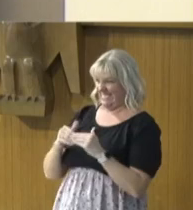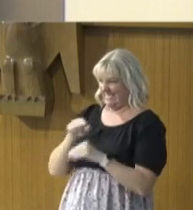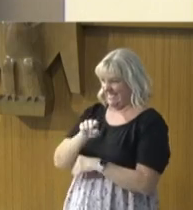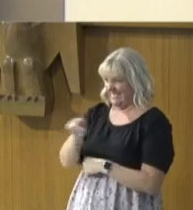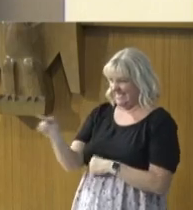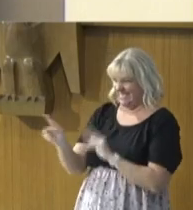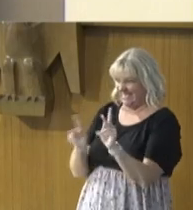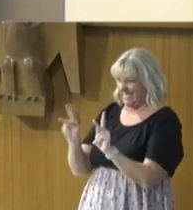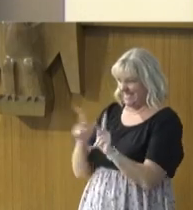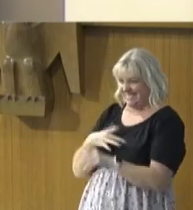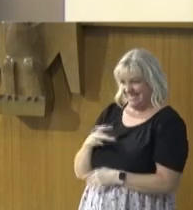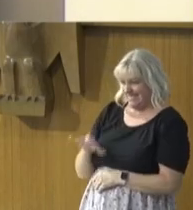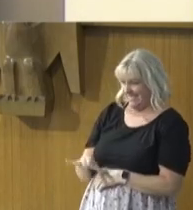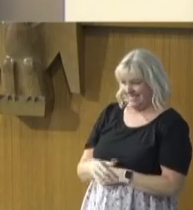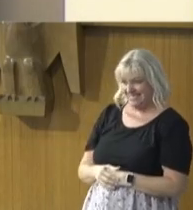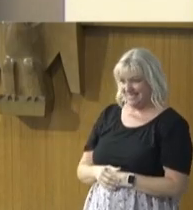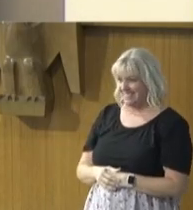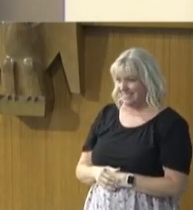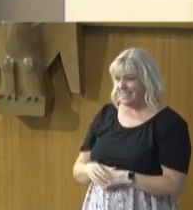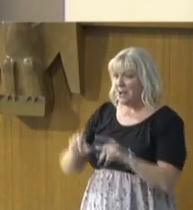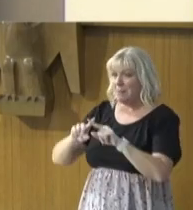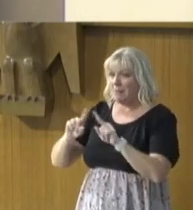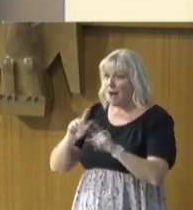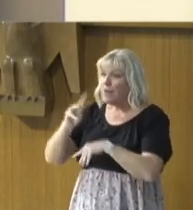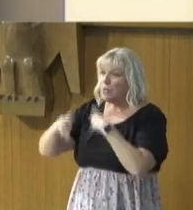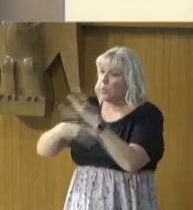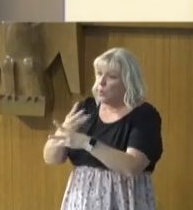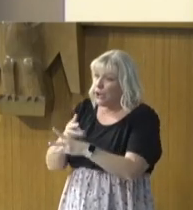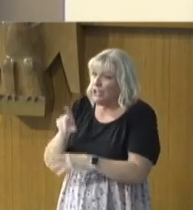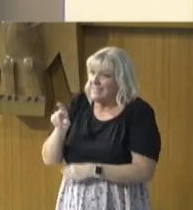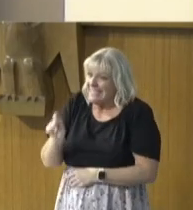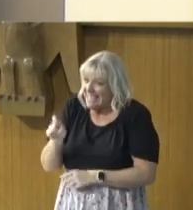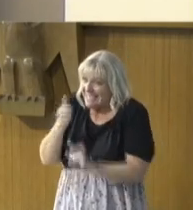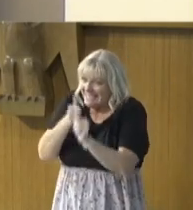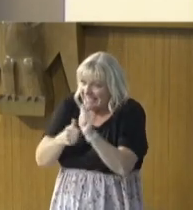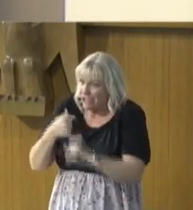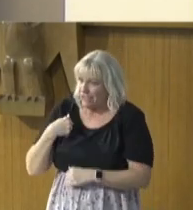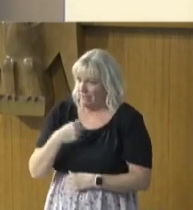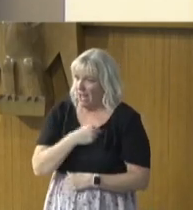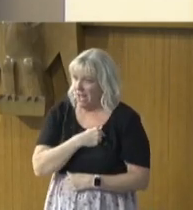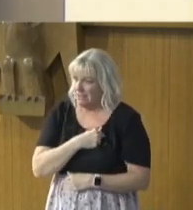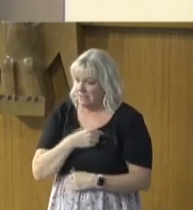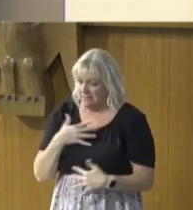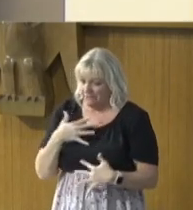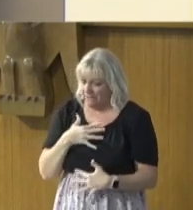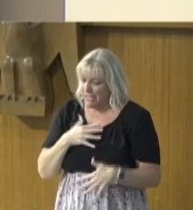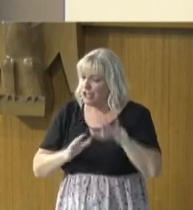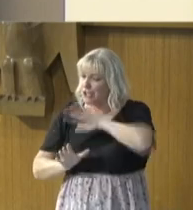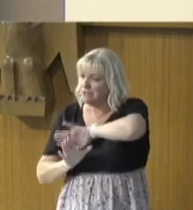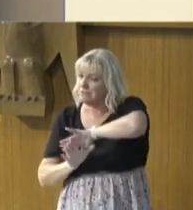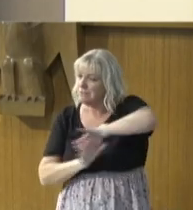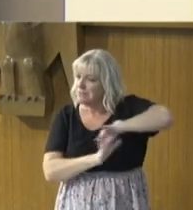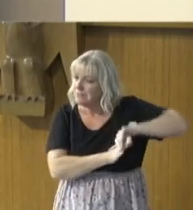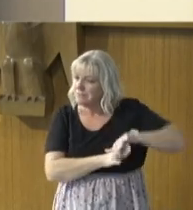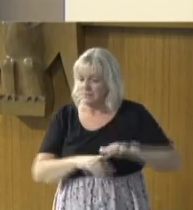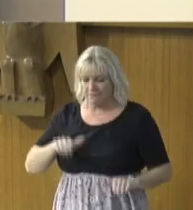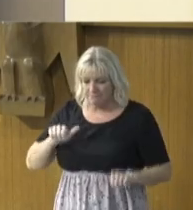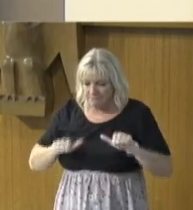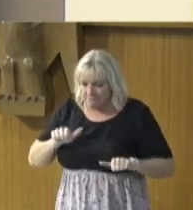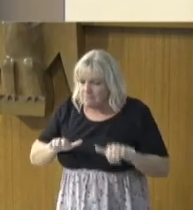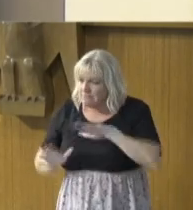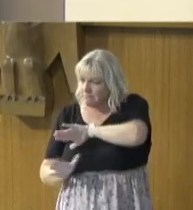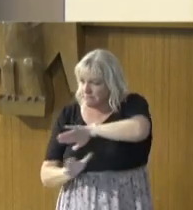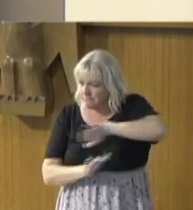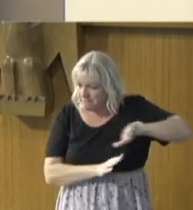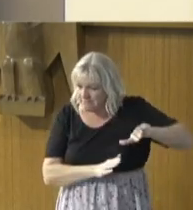But the world needs each of us to set aside our fears and our hesitations and